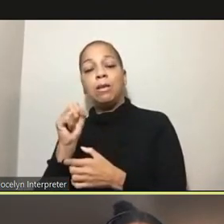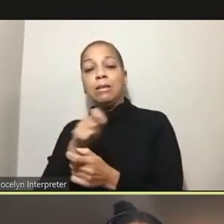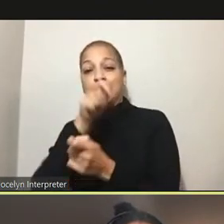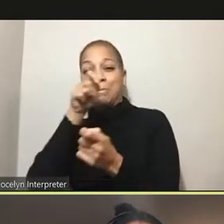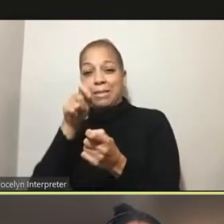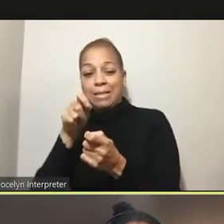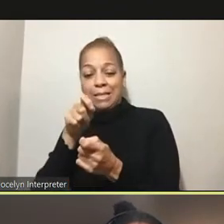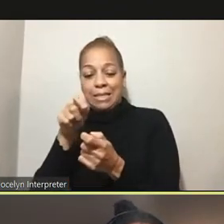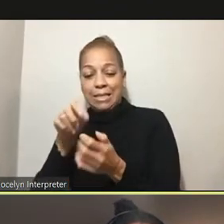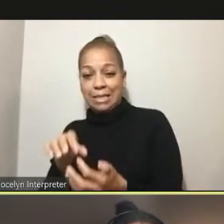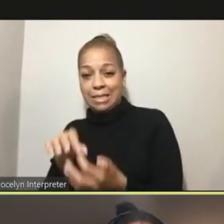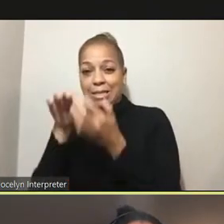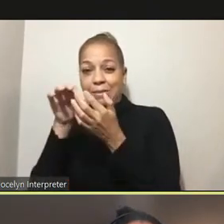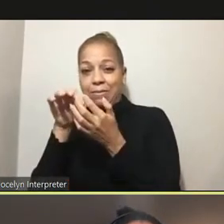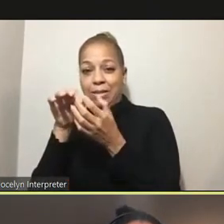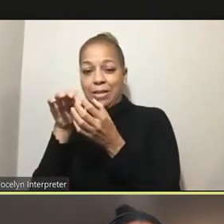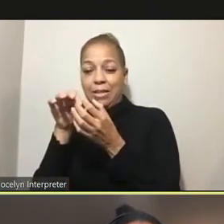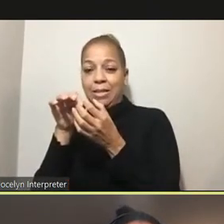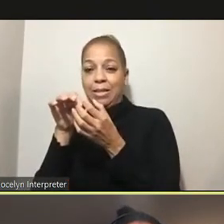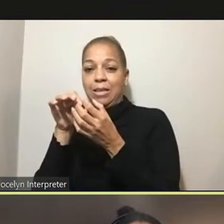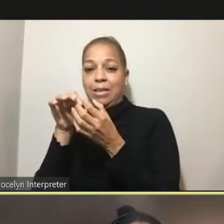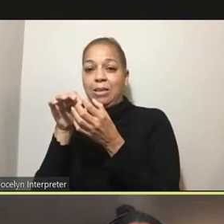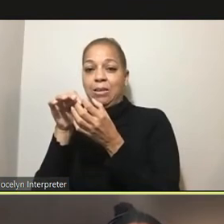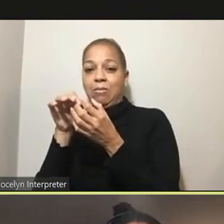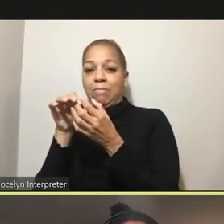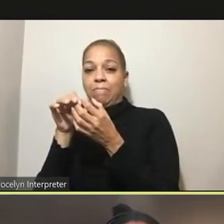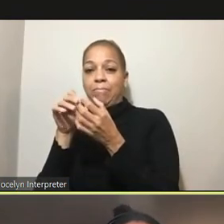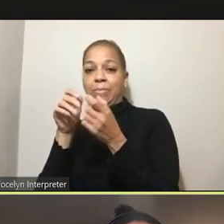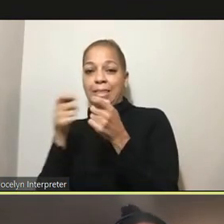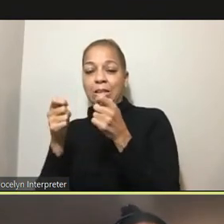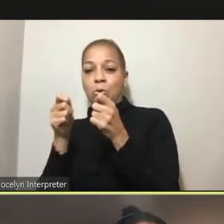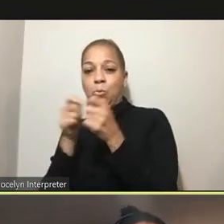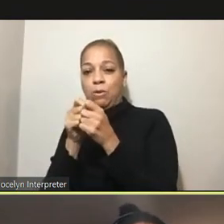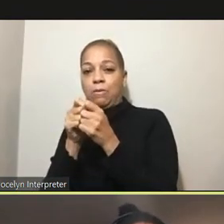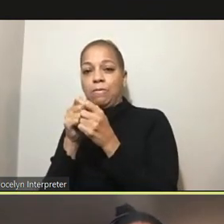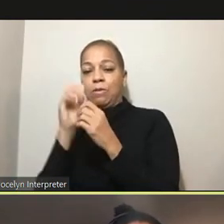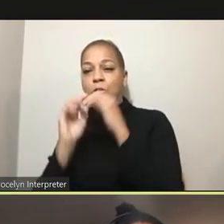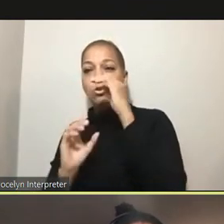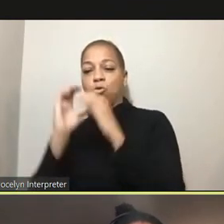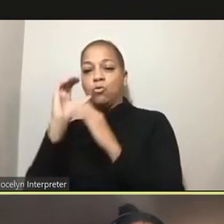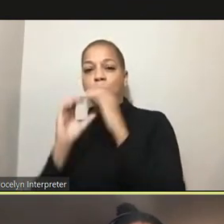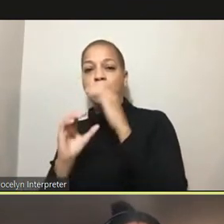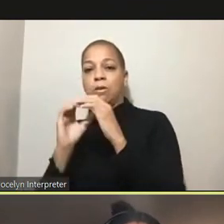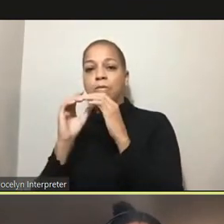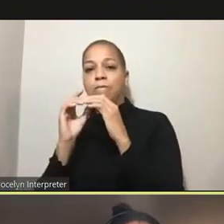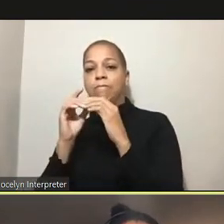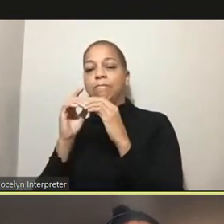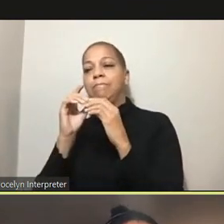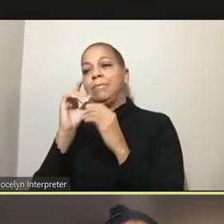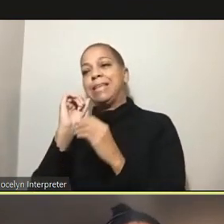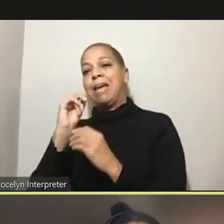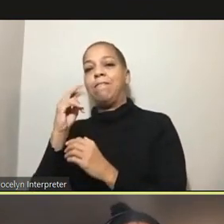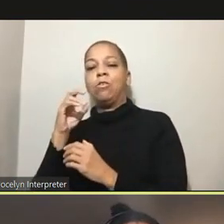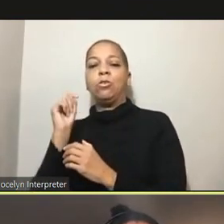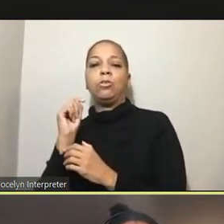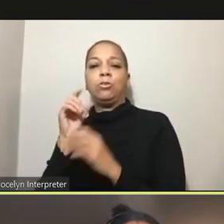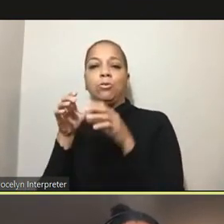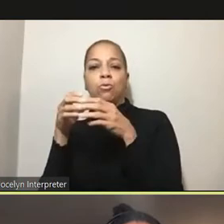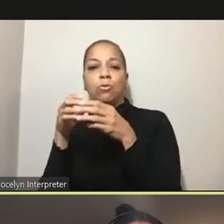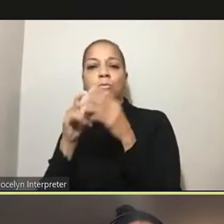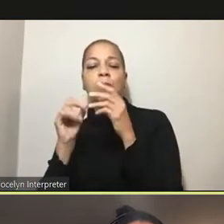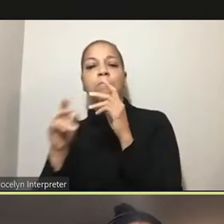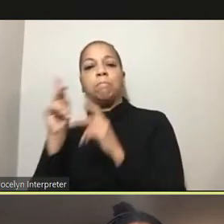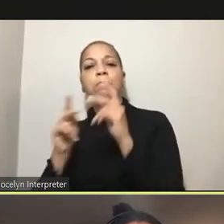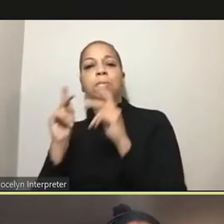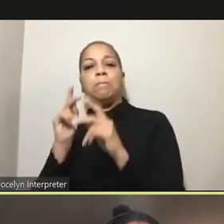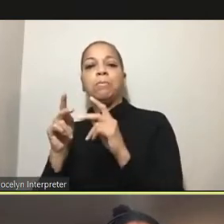do with the construction of divergent groups of people that now have formed themselves into being called white. Right. And